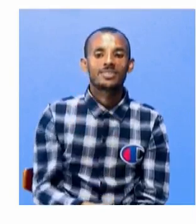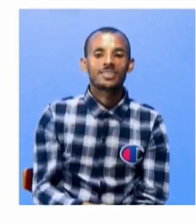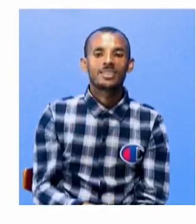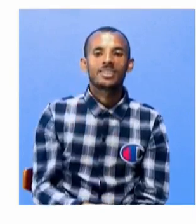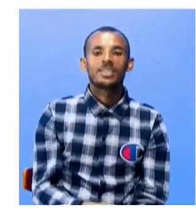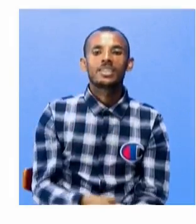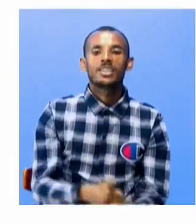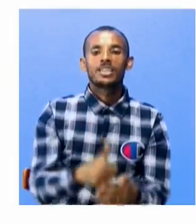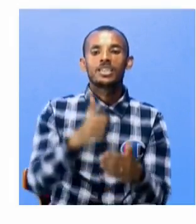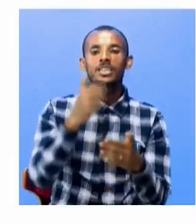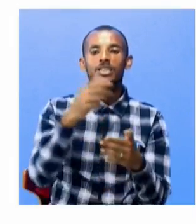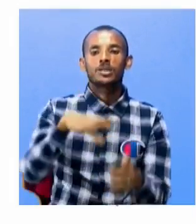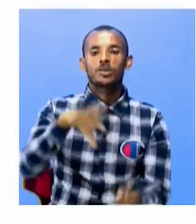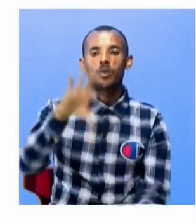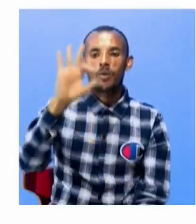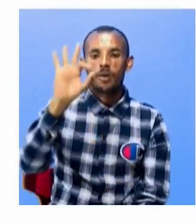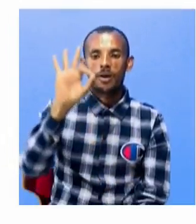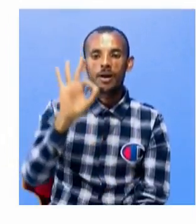scored